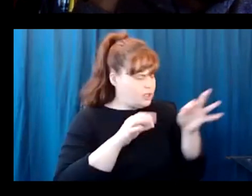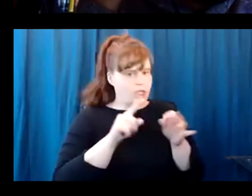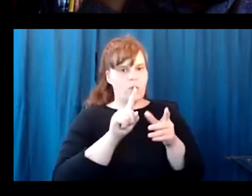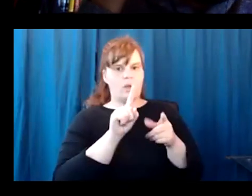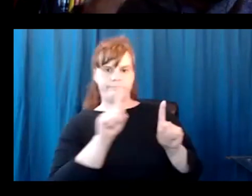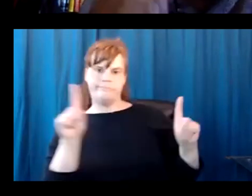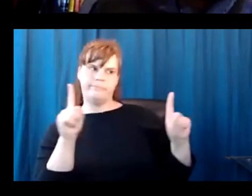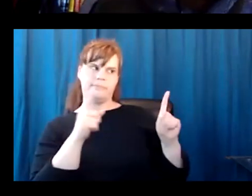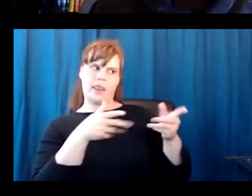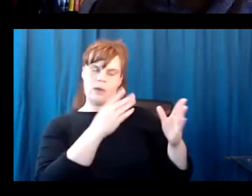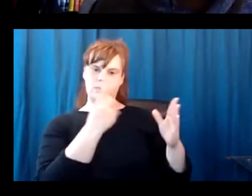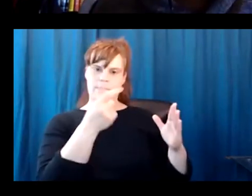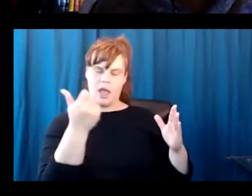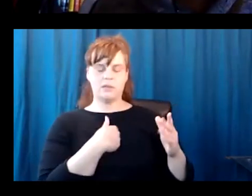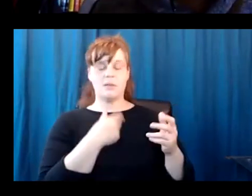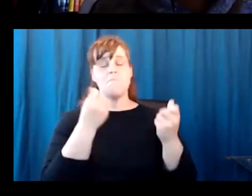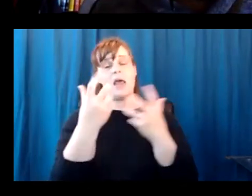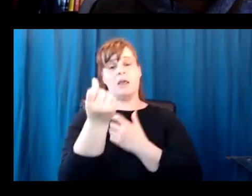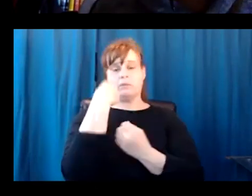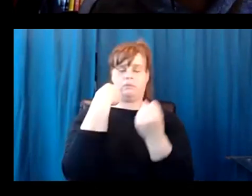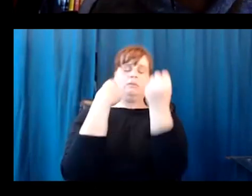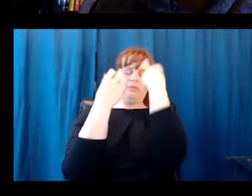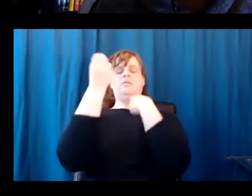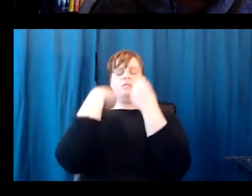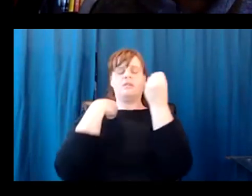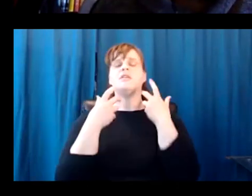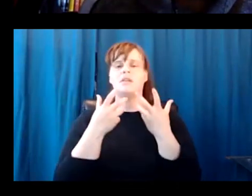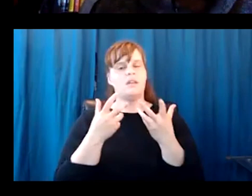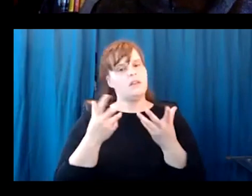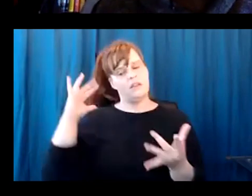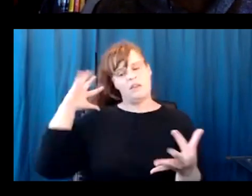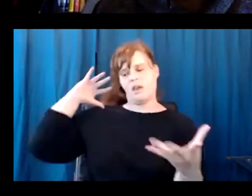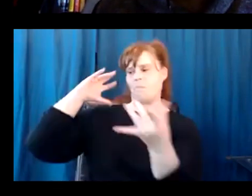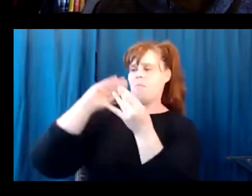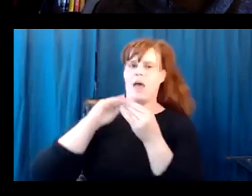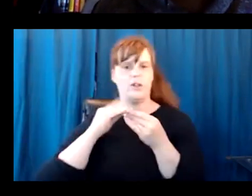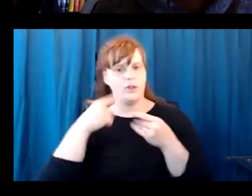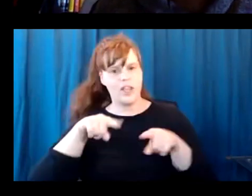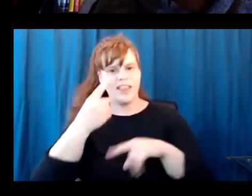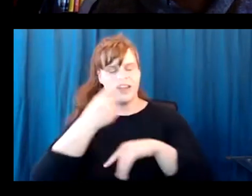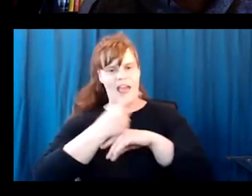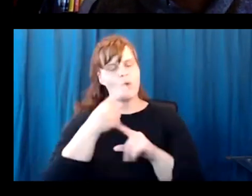defeats, compiled over the course of the day, born out of self-preservation. Because as angry as it makes